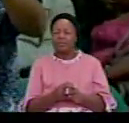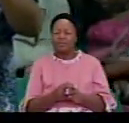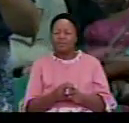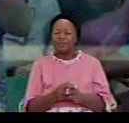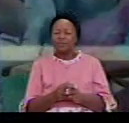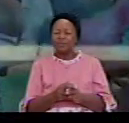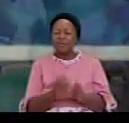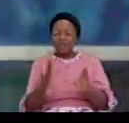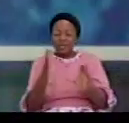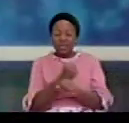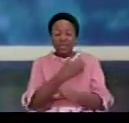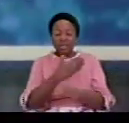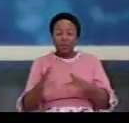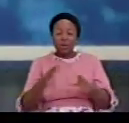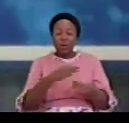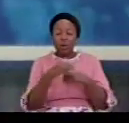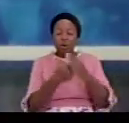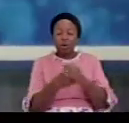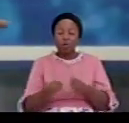Take away all their sin.